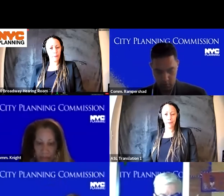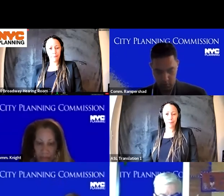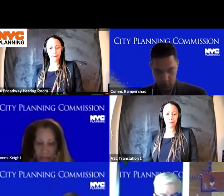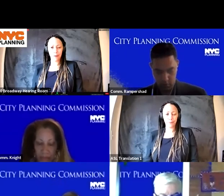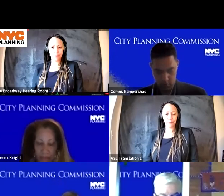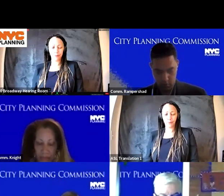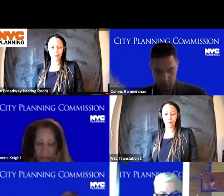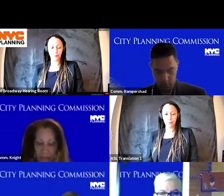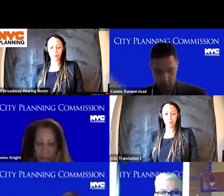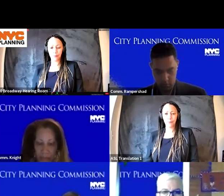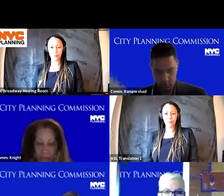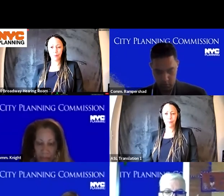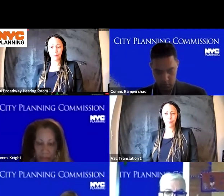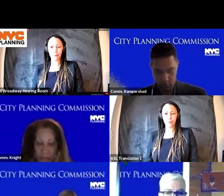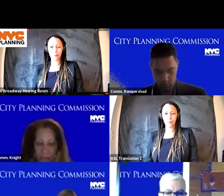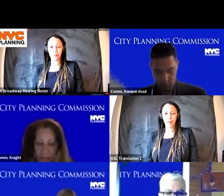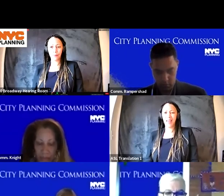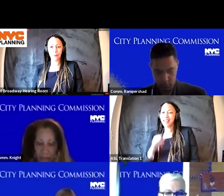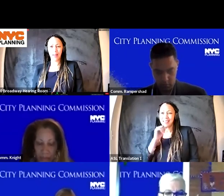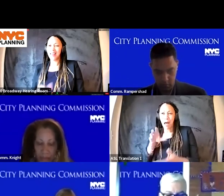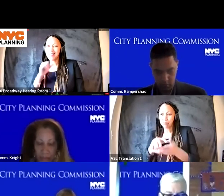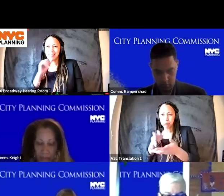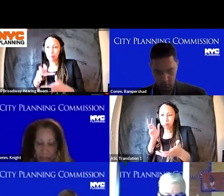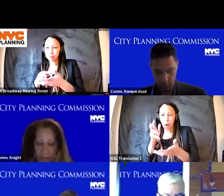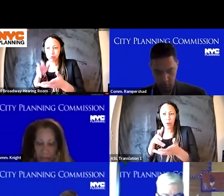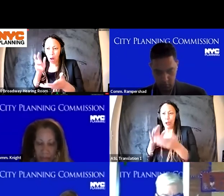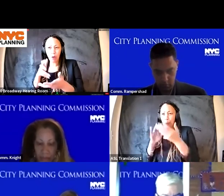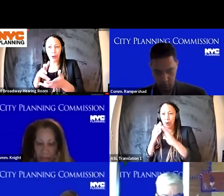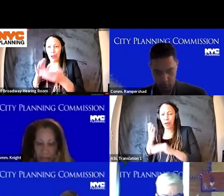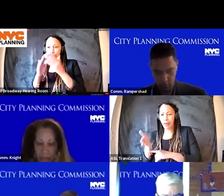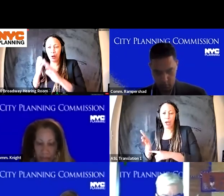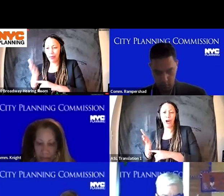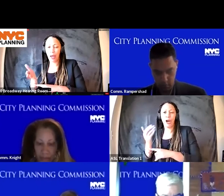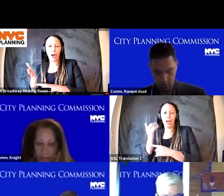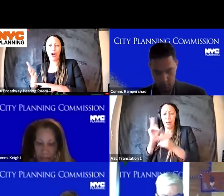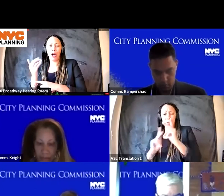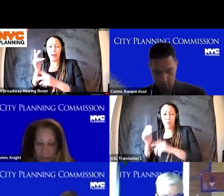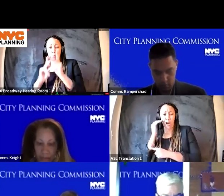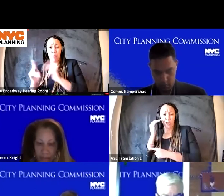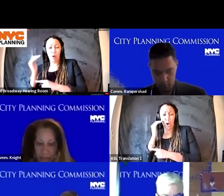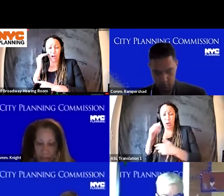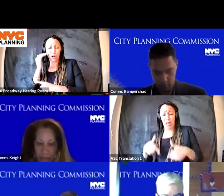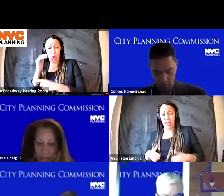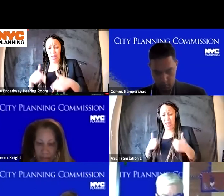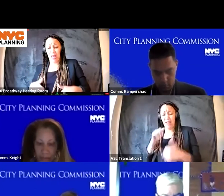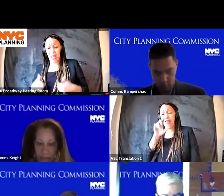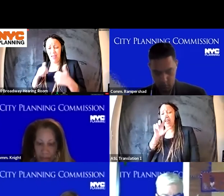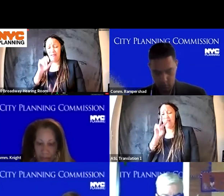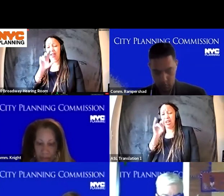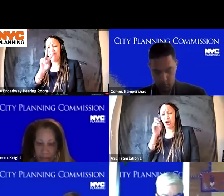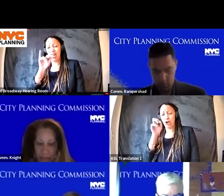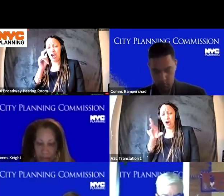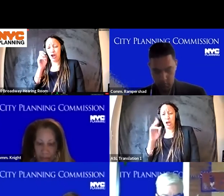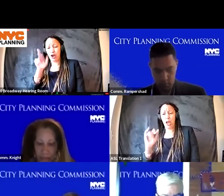overly privileged or wealthy community. It's the people that I know that live in Vinegar Hill have all lived there for